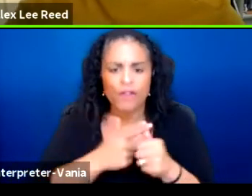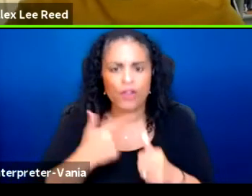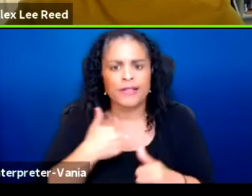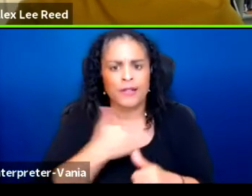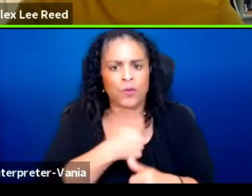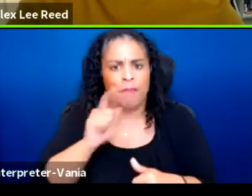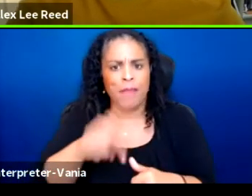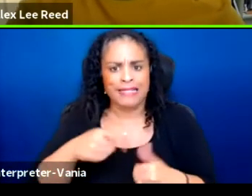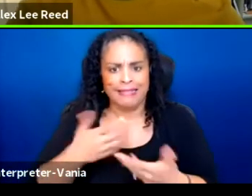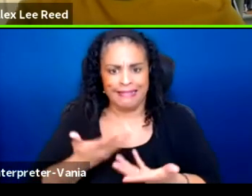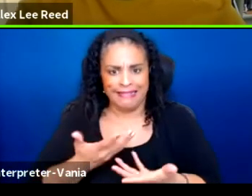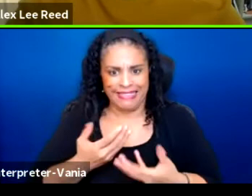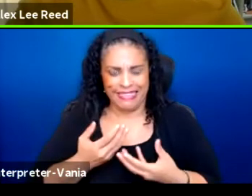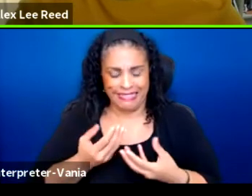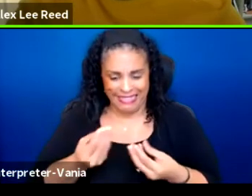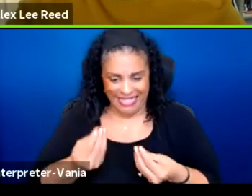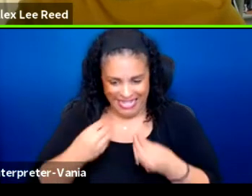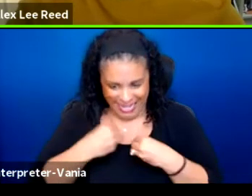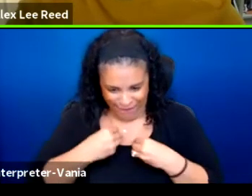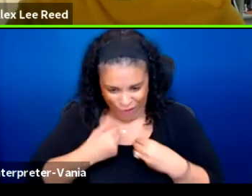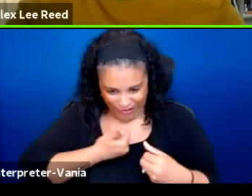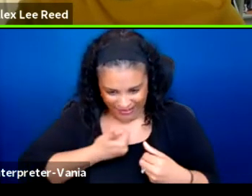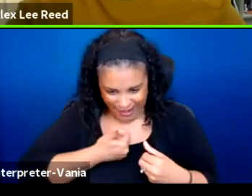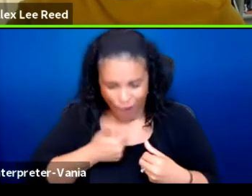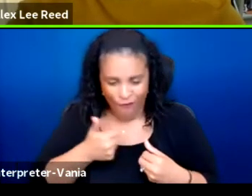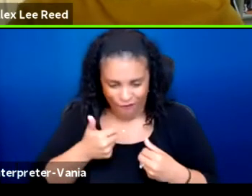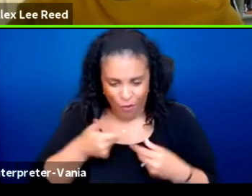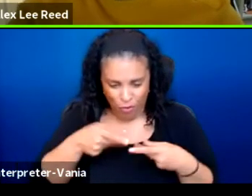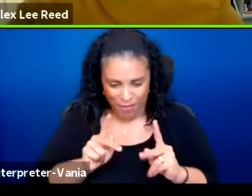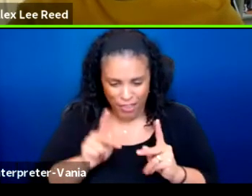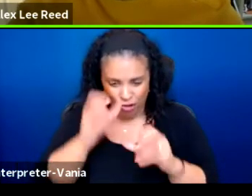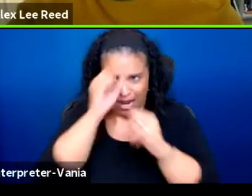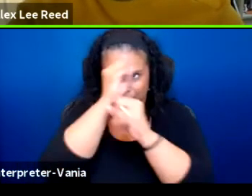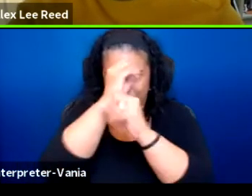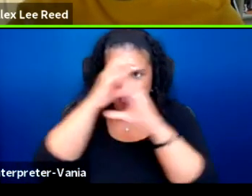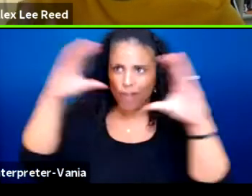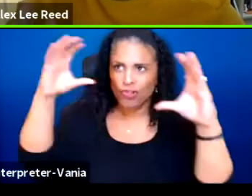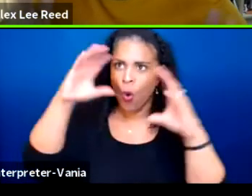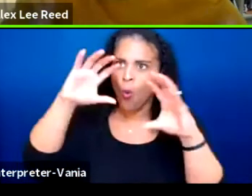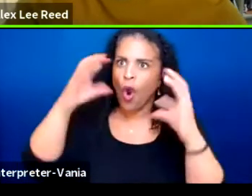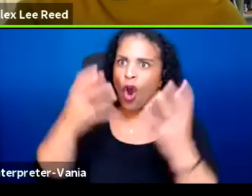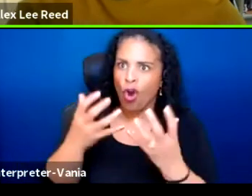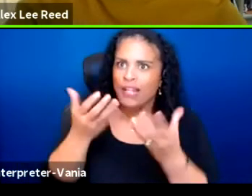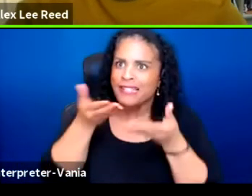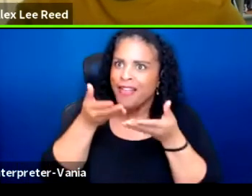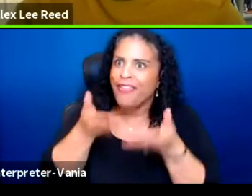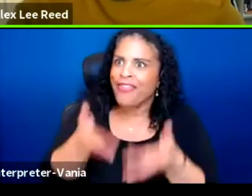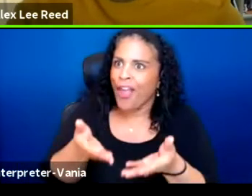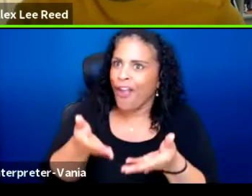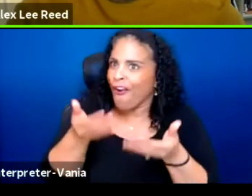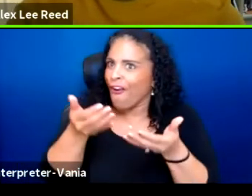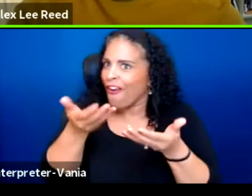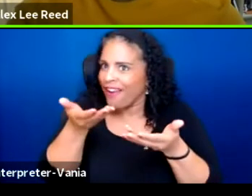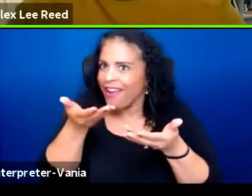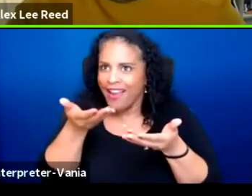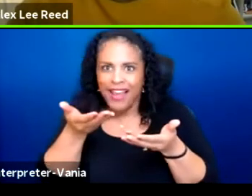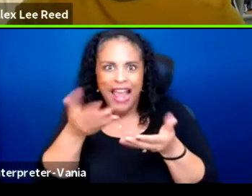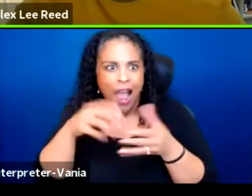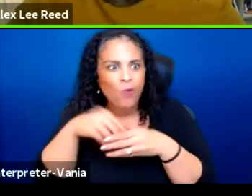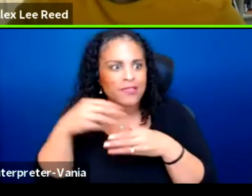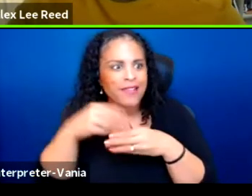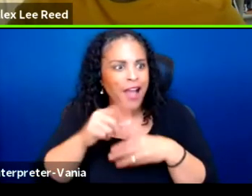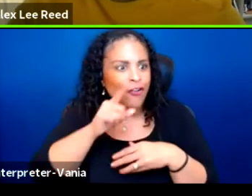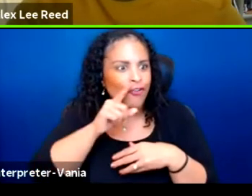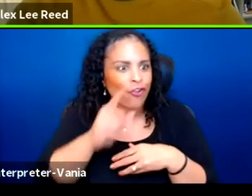give ourselves permission to imagine a world that exists outside of the really